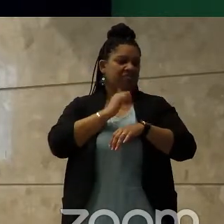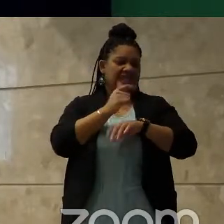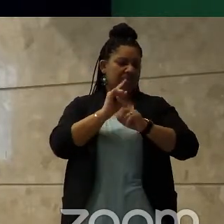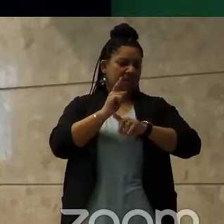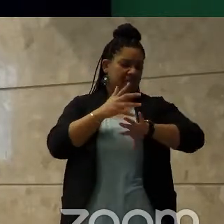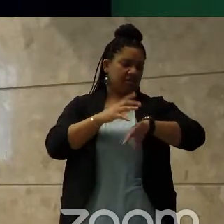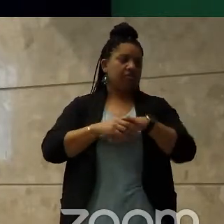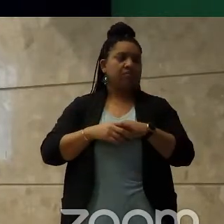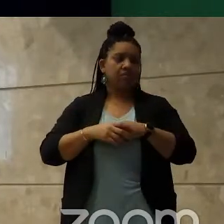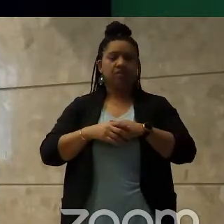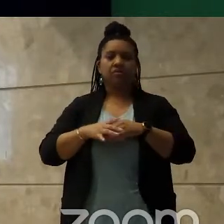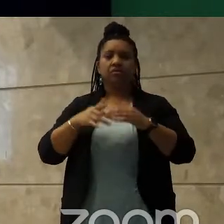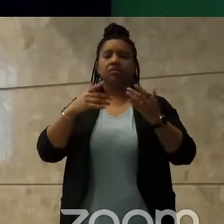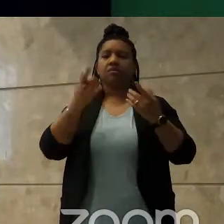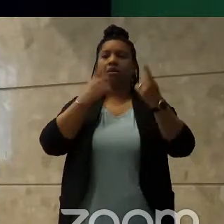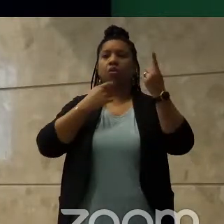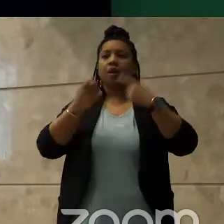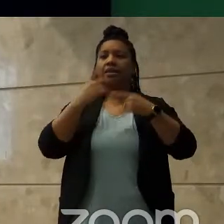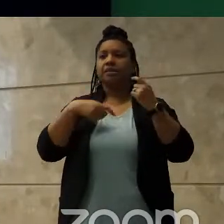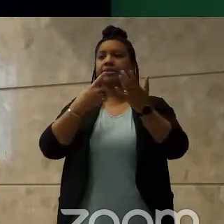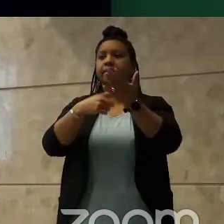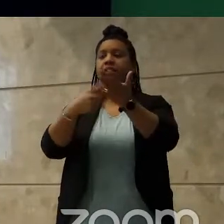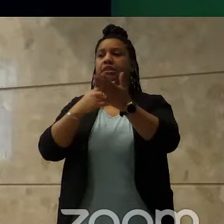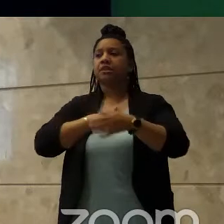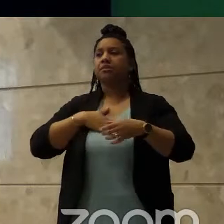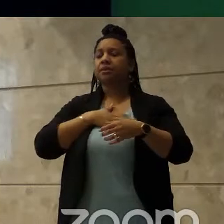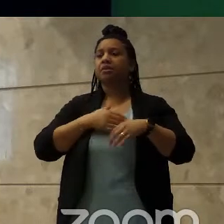discussion. Please.